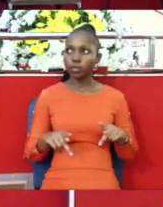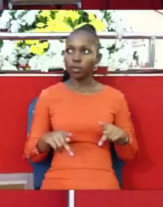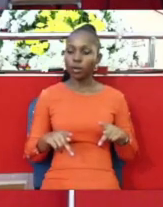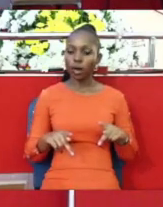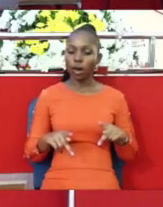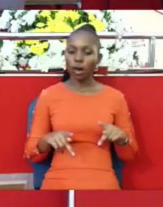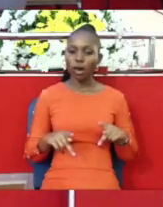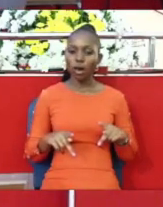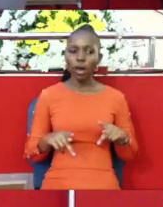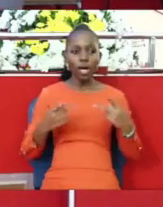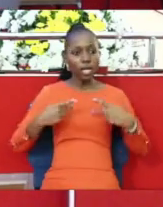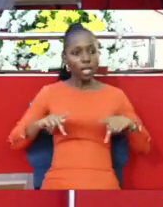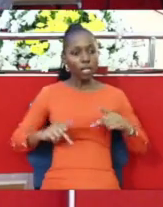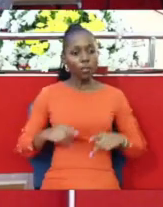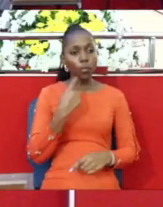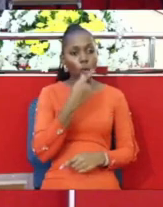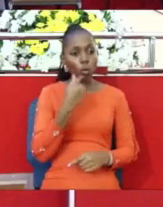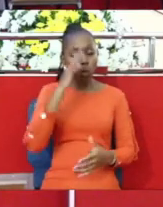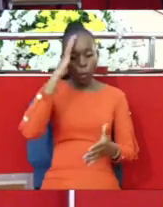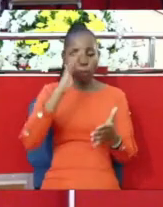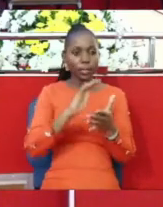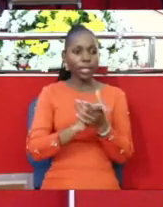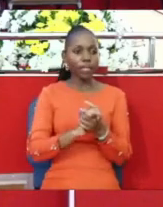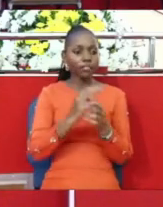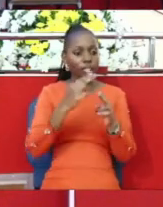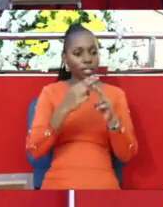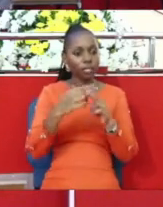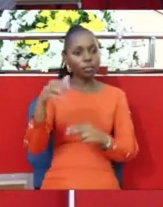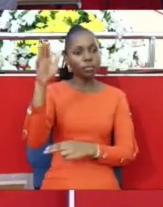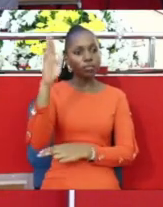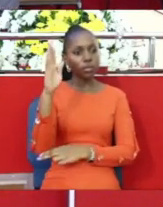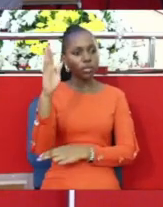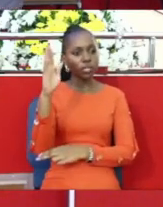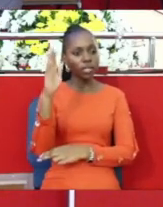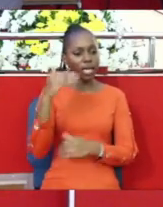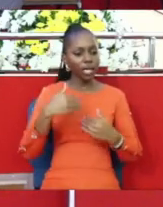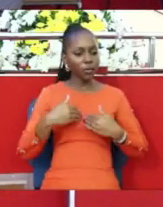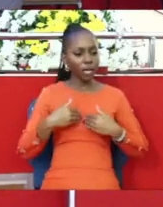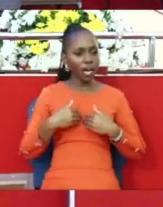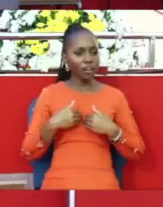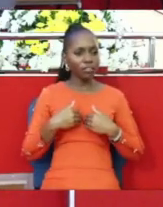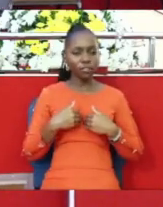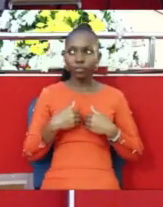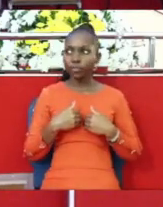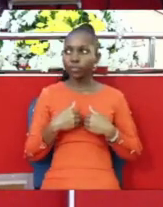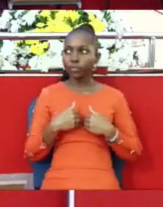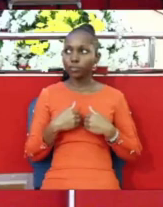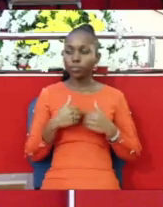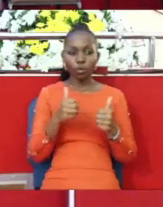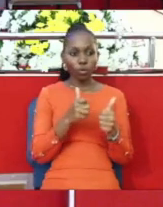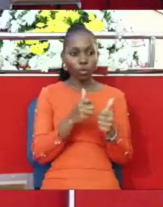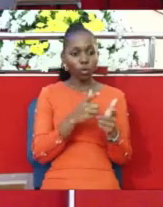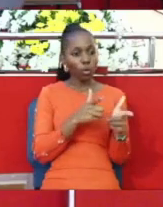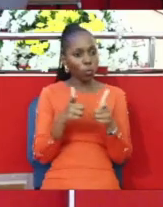get to the tower. Mtu ambaye anaenda pale na asiingie ndani. And there is war. Na kunayo vita. He will die. Yeye huangamia.